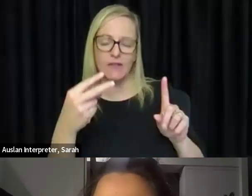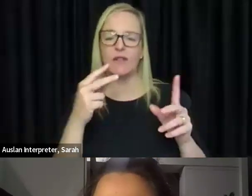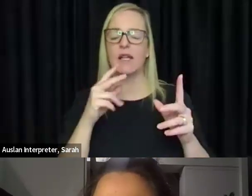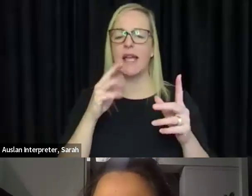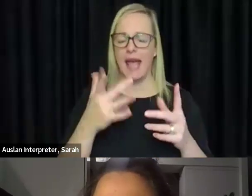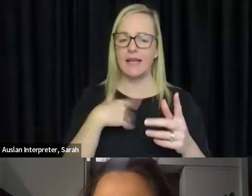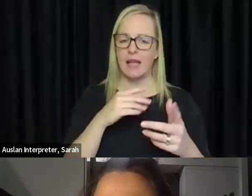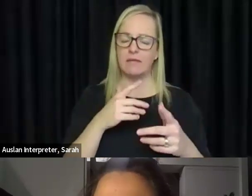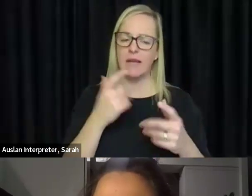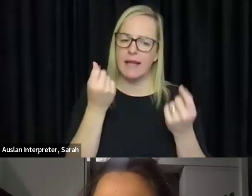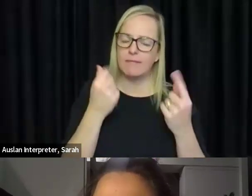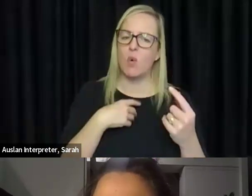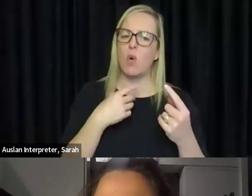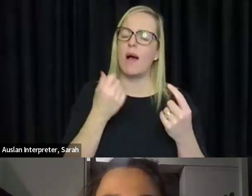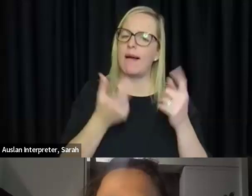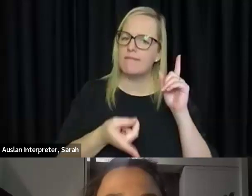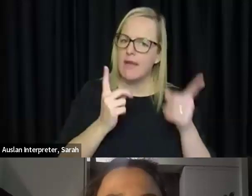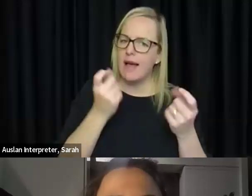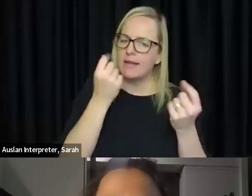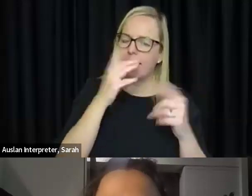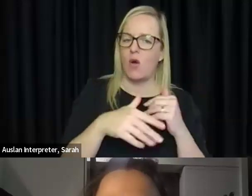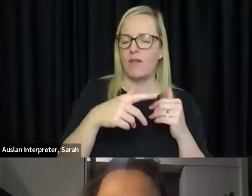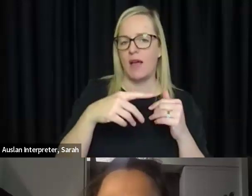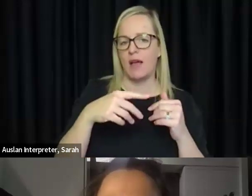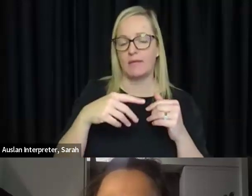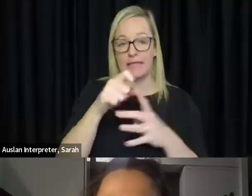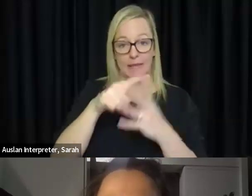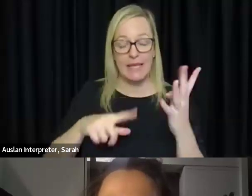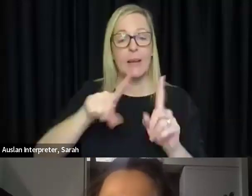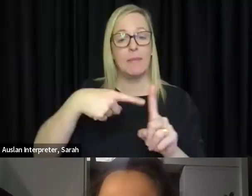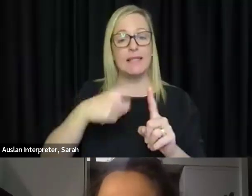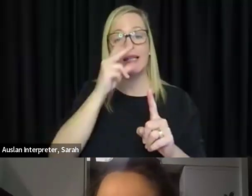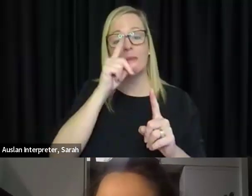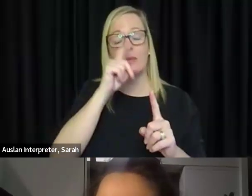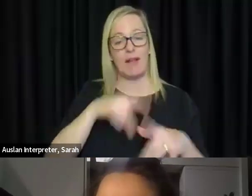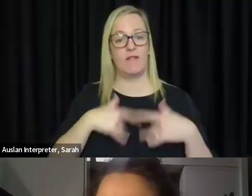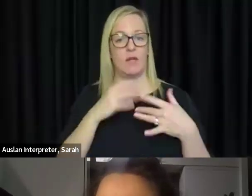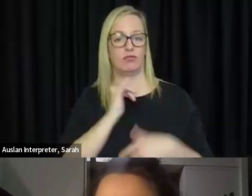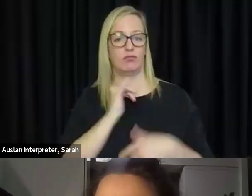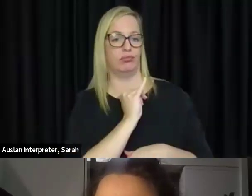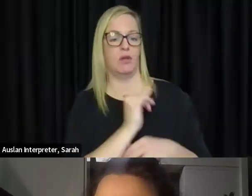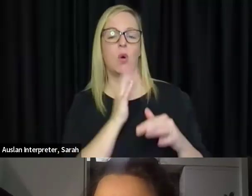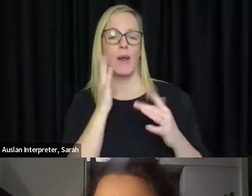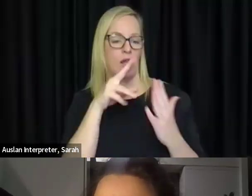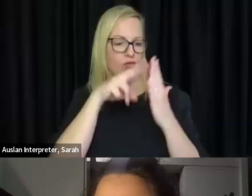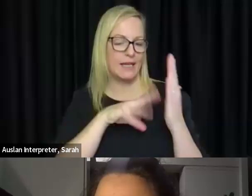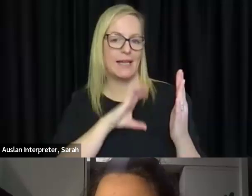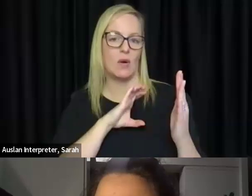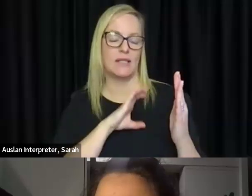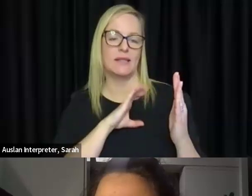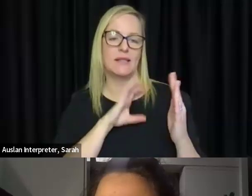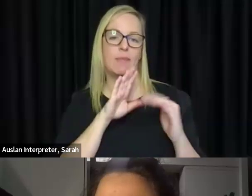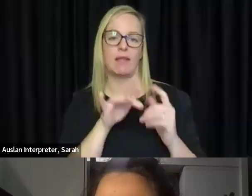to see themselves in the books that they read. We have also discussed the roles of advocates